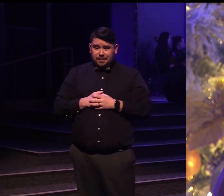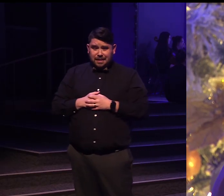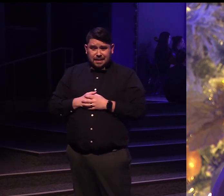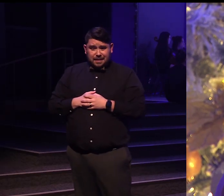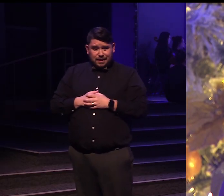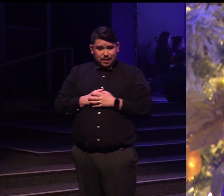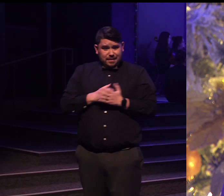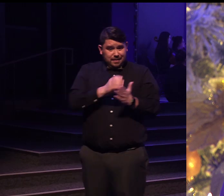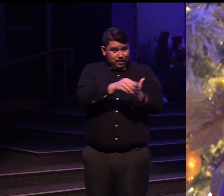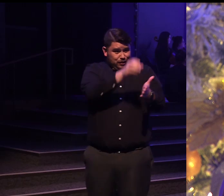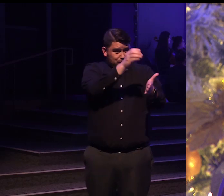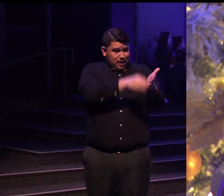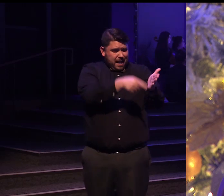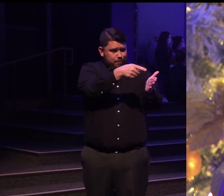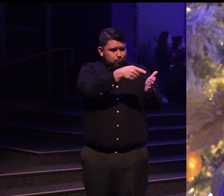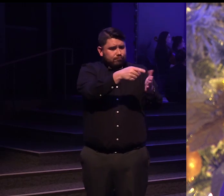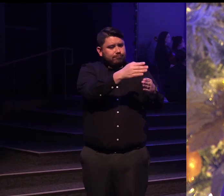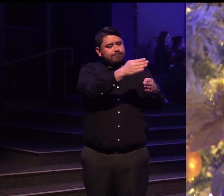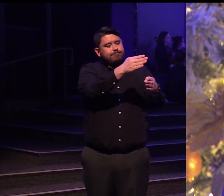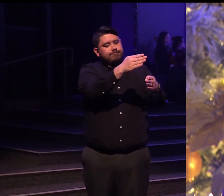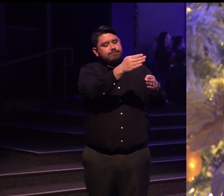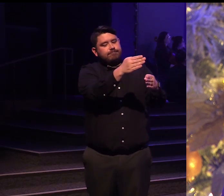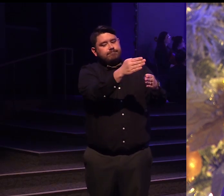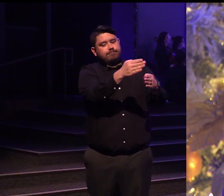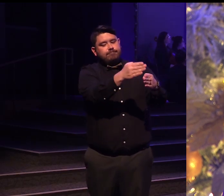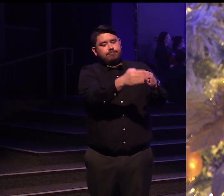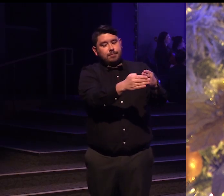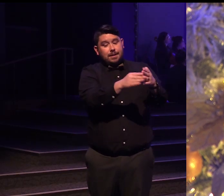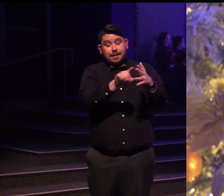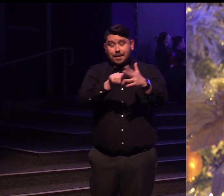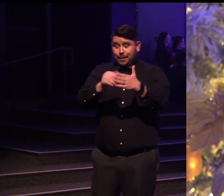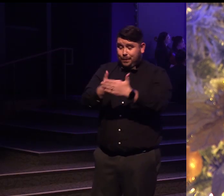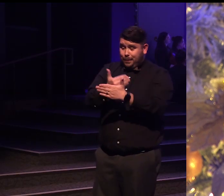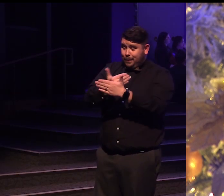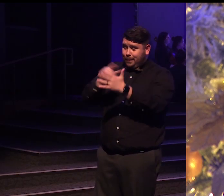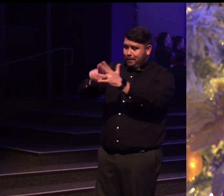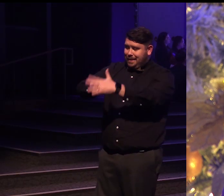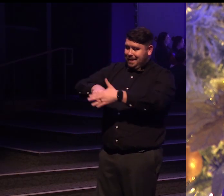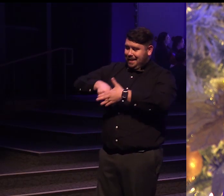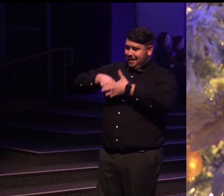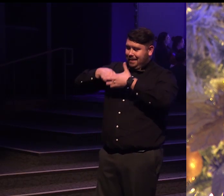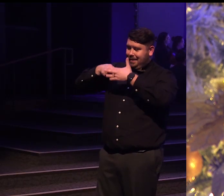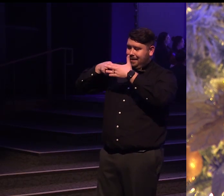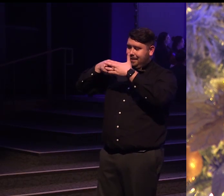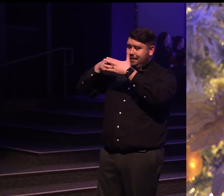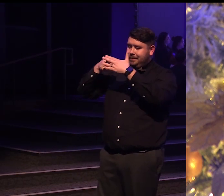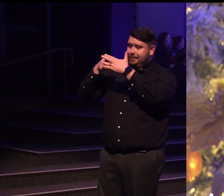As another chapter ends and another one begins,